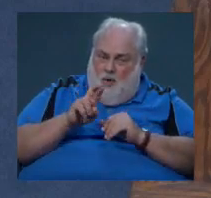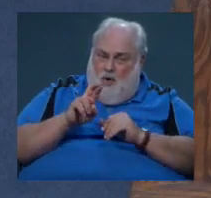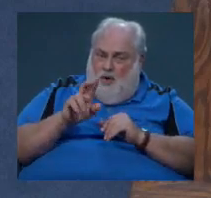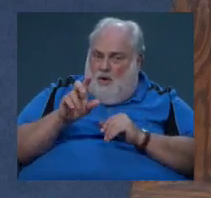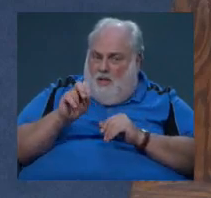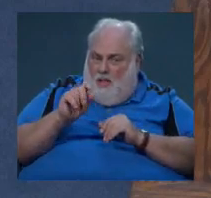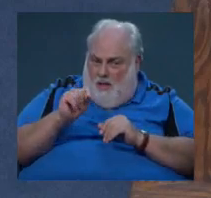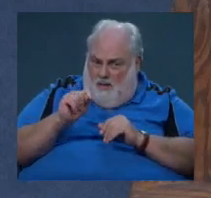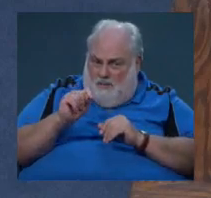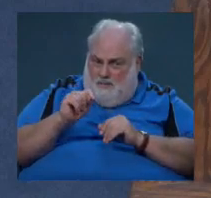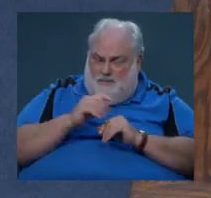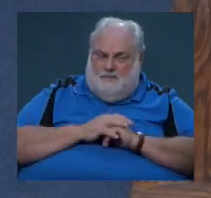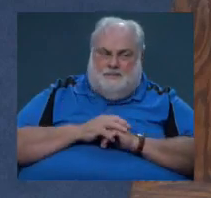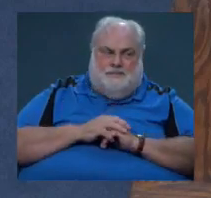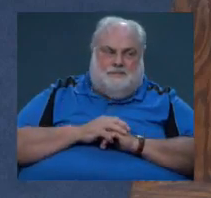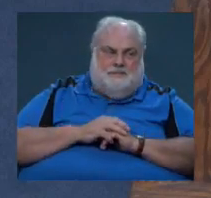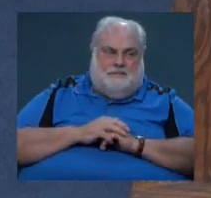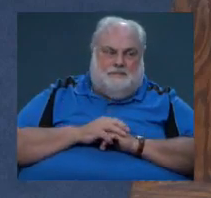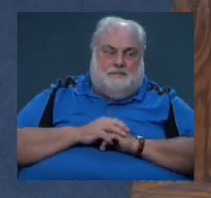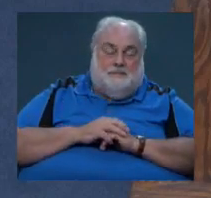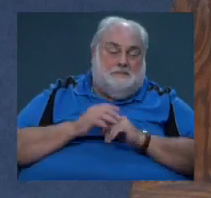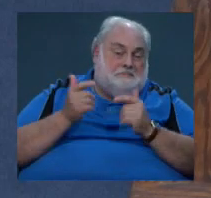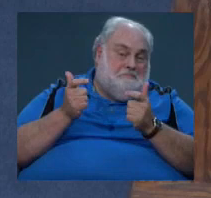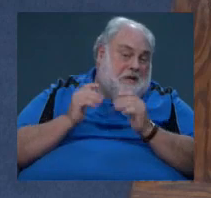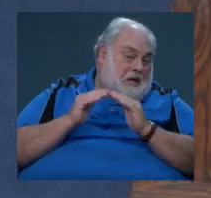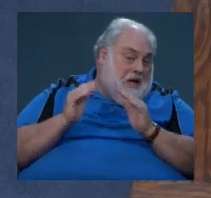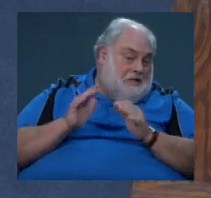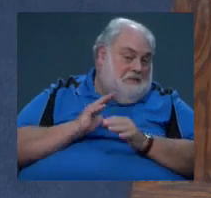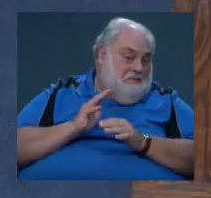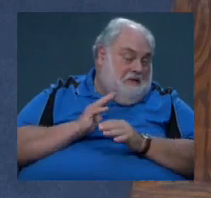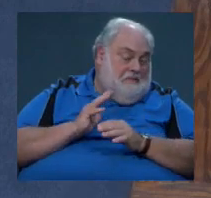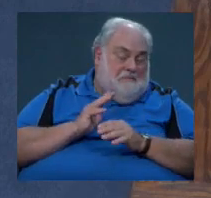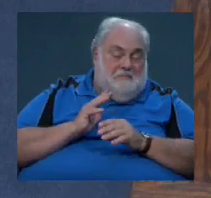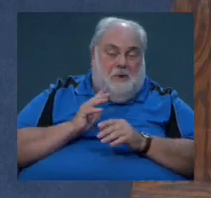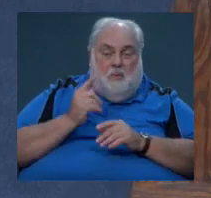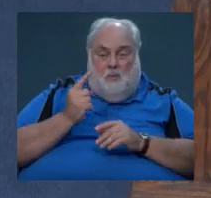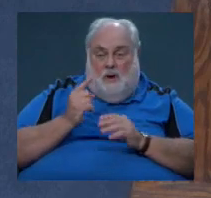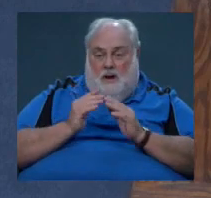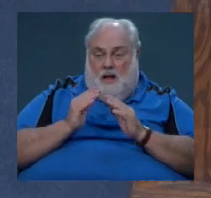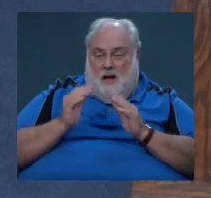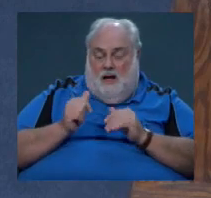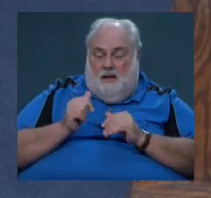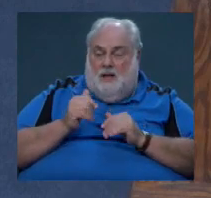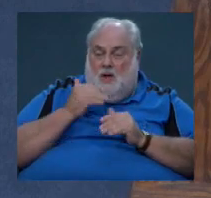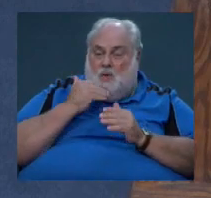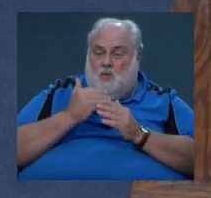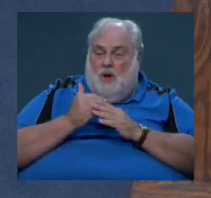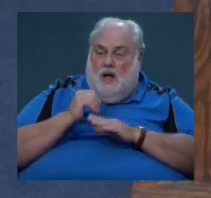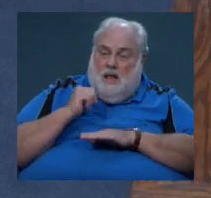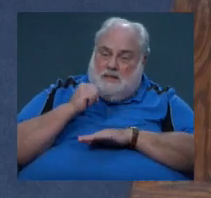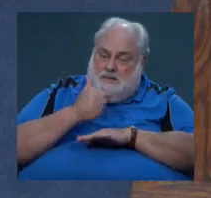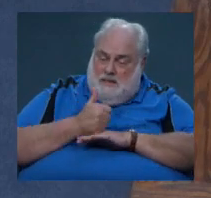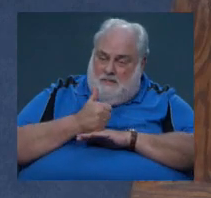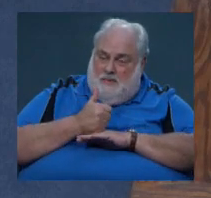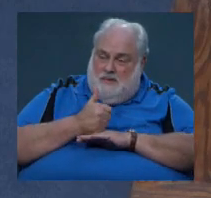lot. Really big house if you want, but 1 house. This is a